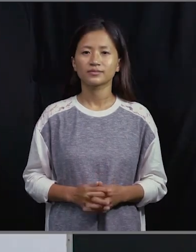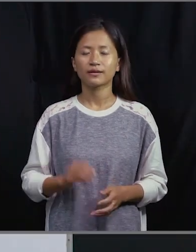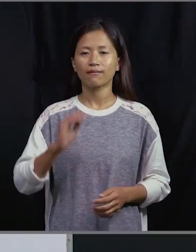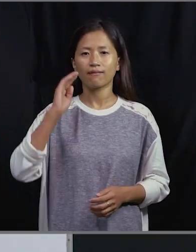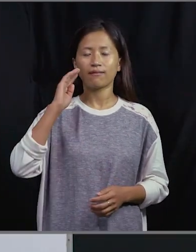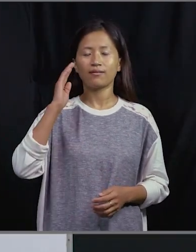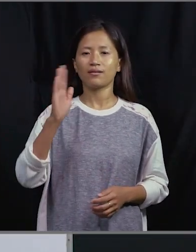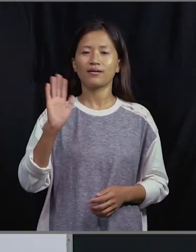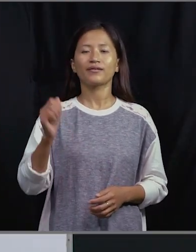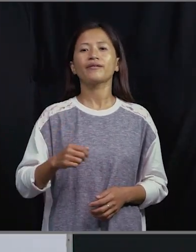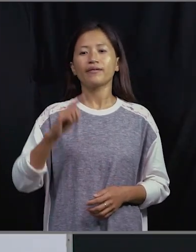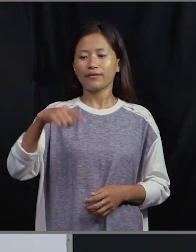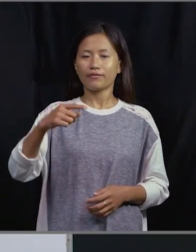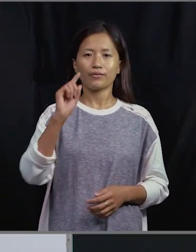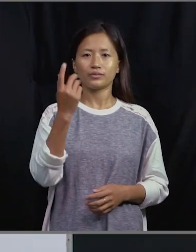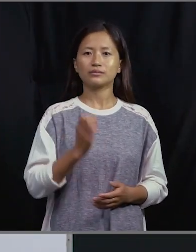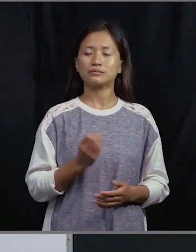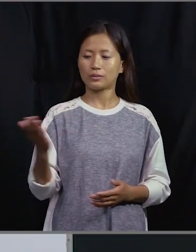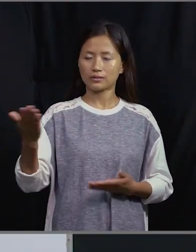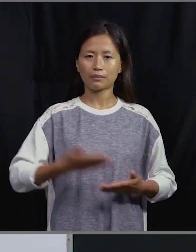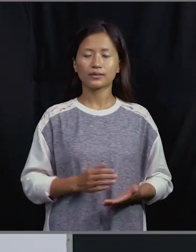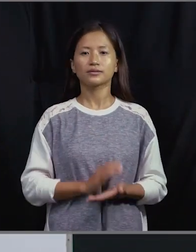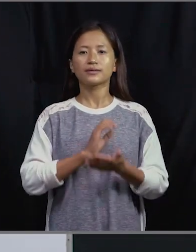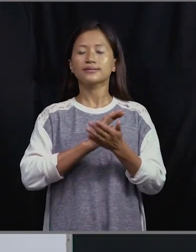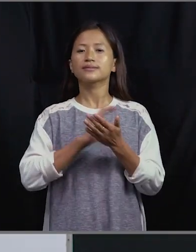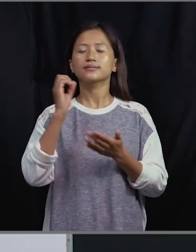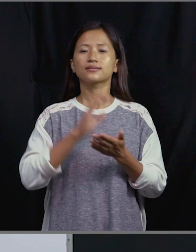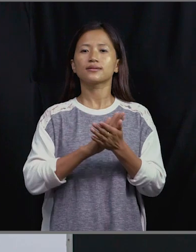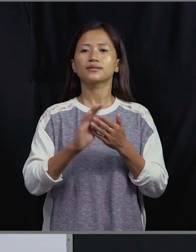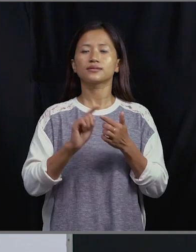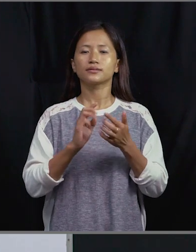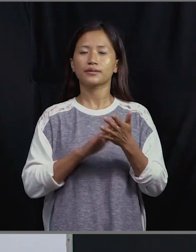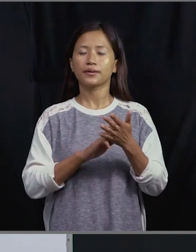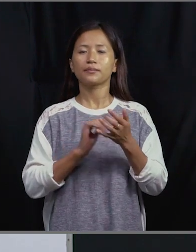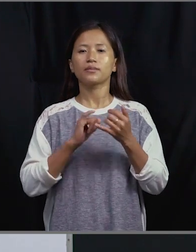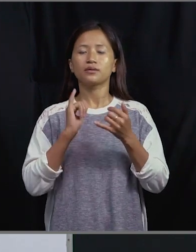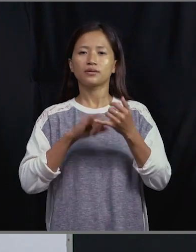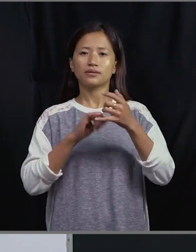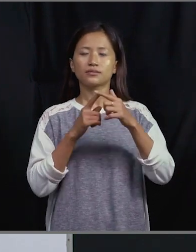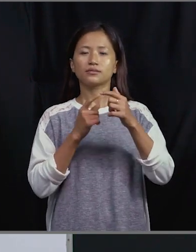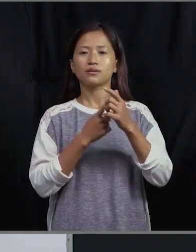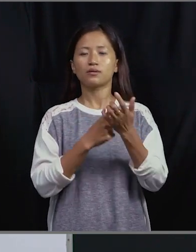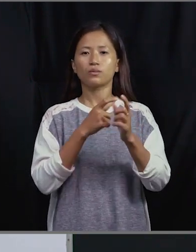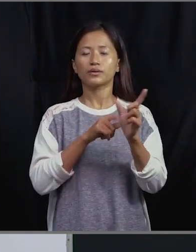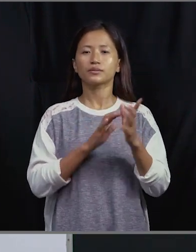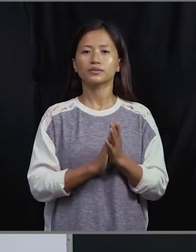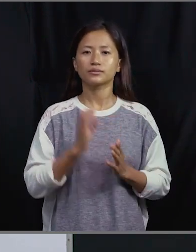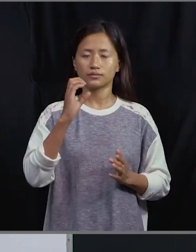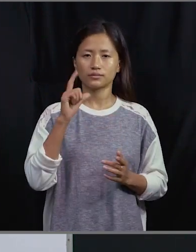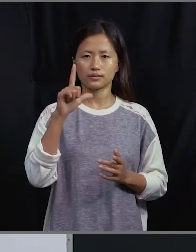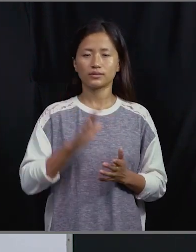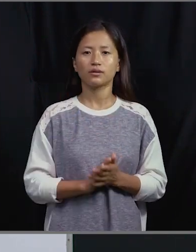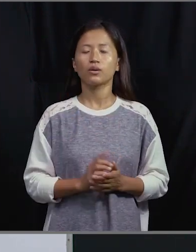Hi everyone, welcome back to chemistry class. In our last class, we have learned that